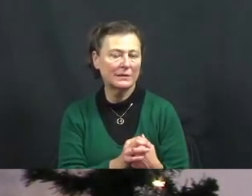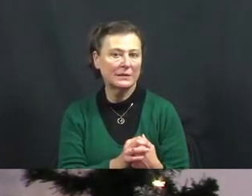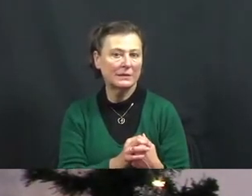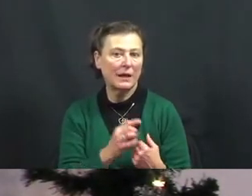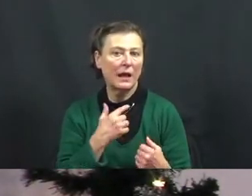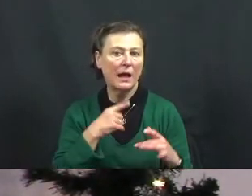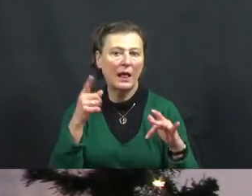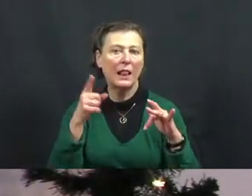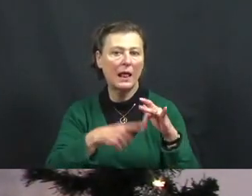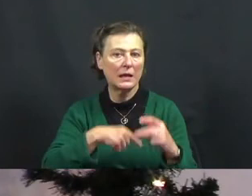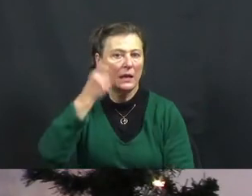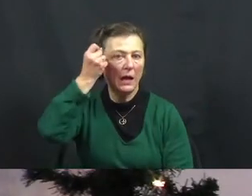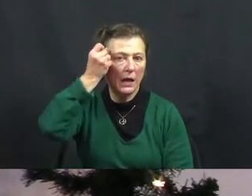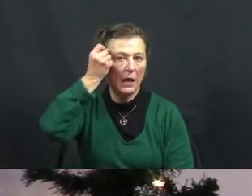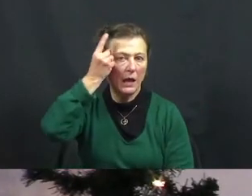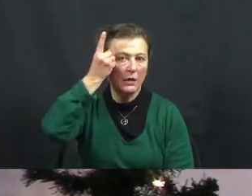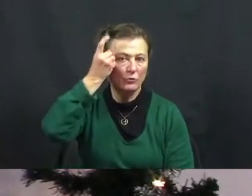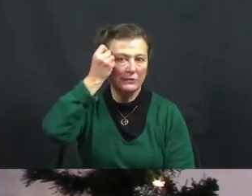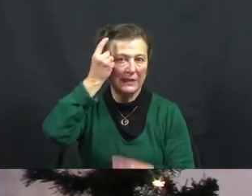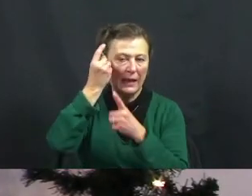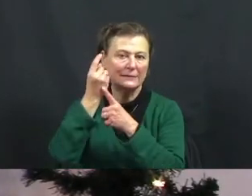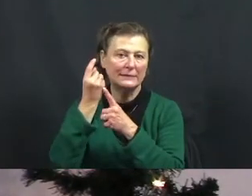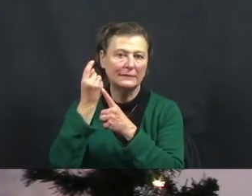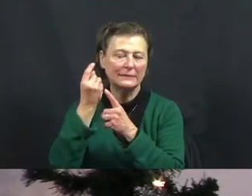I lacked understanding.